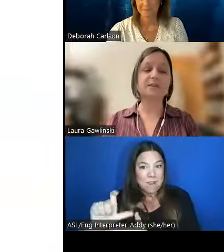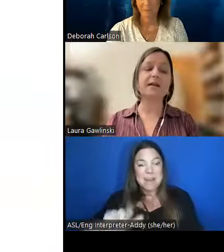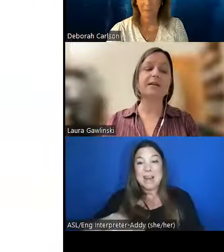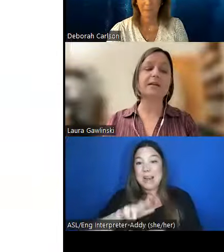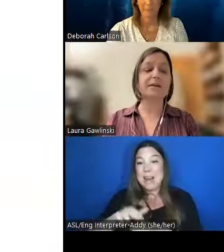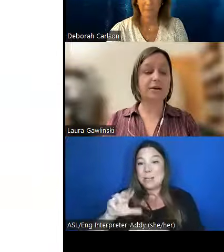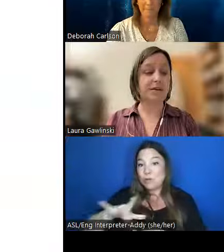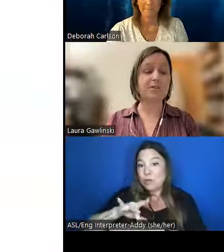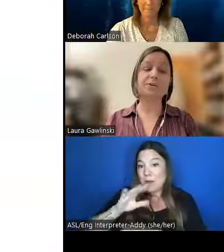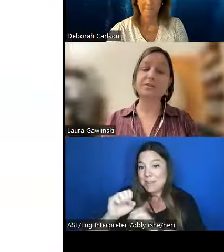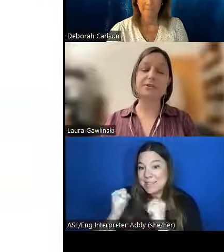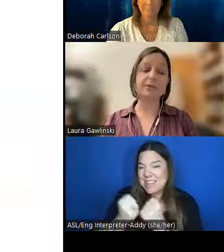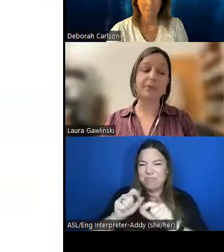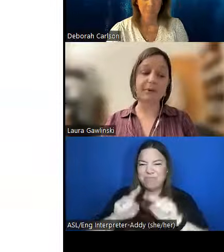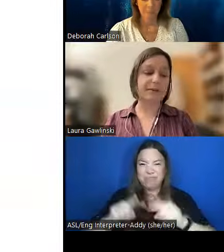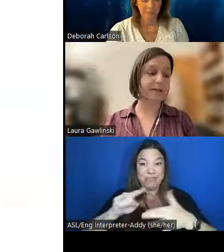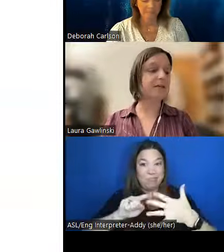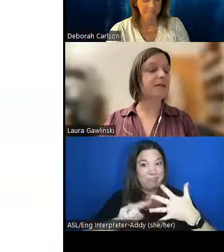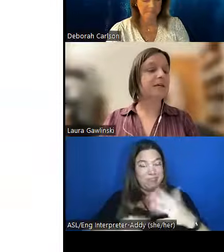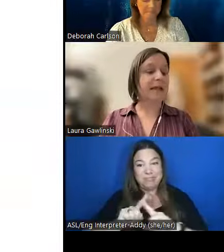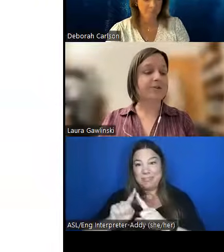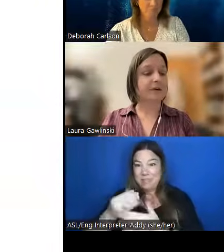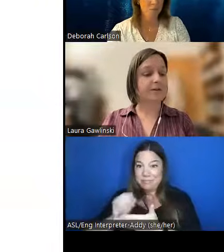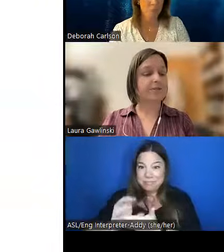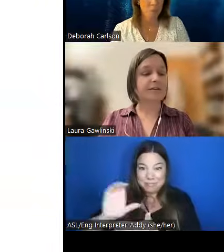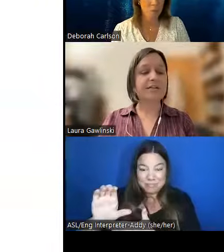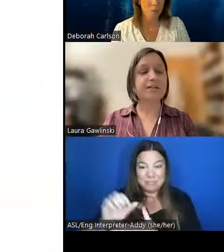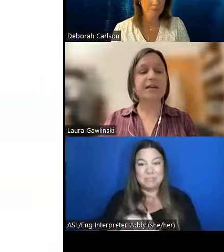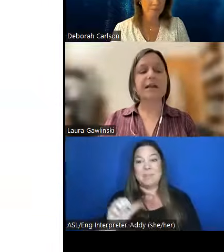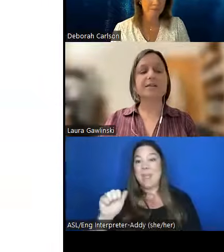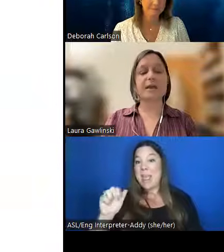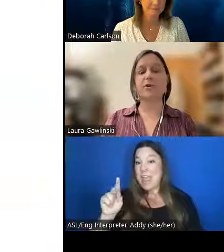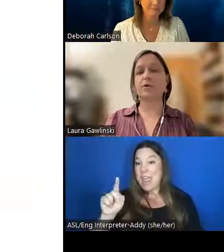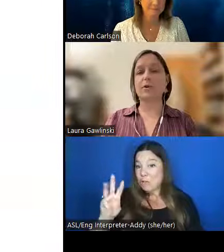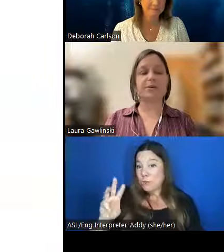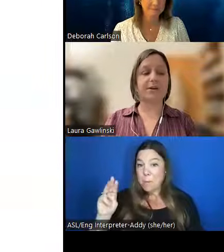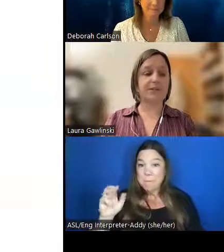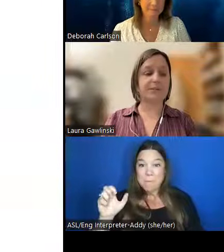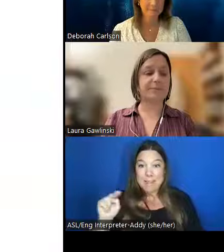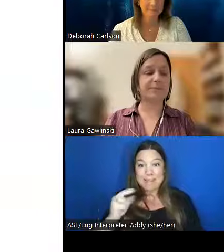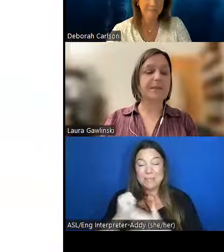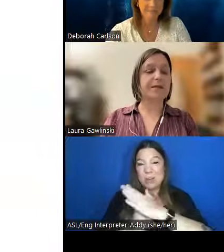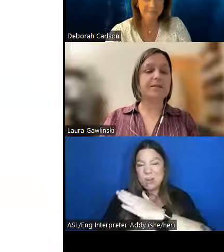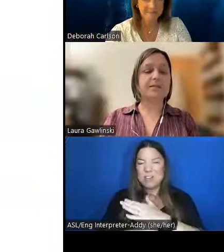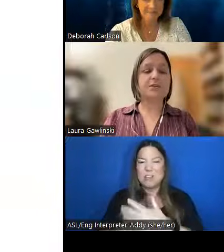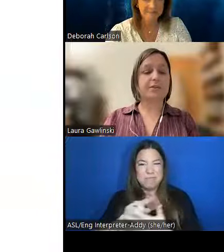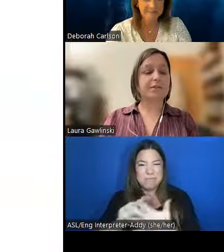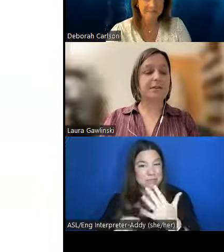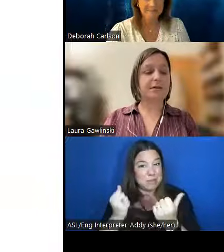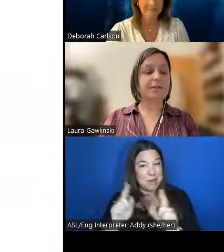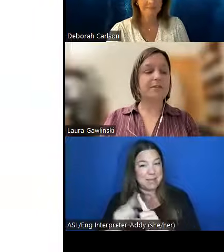Geographic Society, the Archaeological Institute of America, the Andrew Mellon Foundation, and the Samuel Kress Foundation.